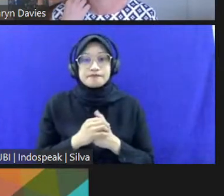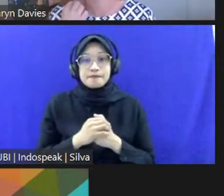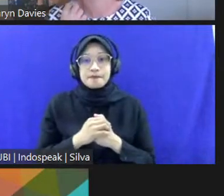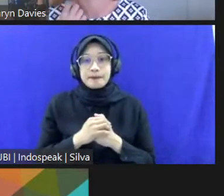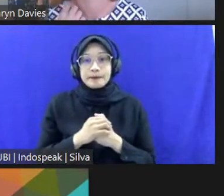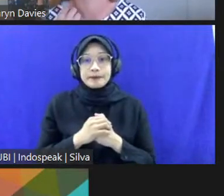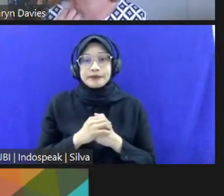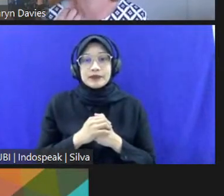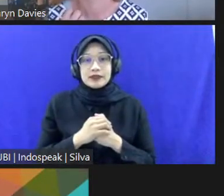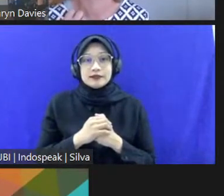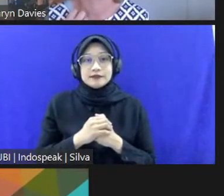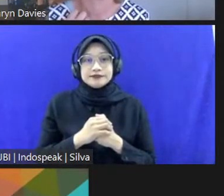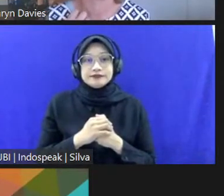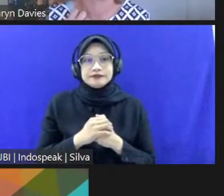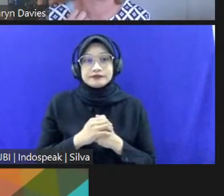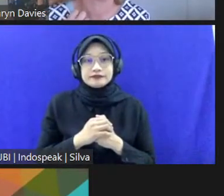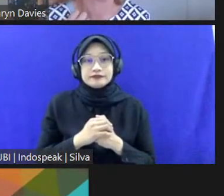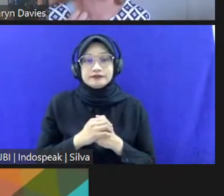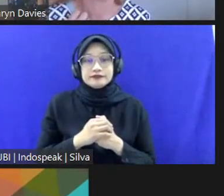Luki, do you want to have first go at that?